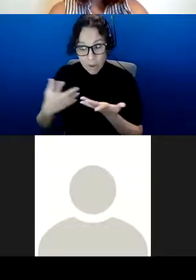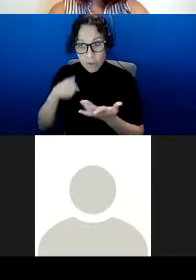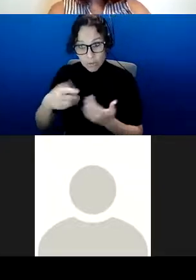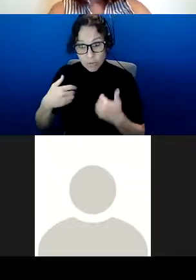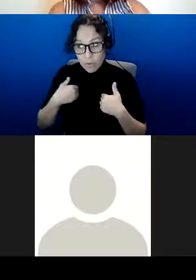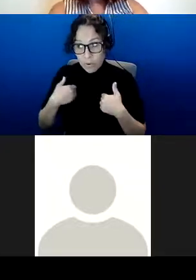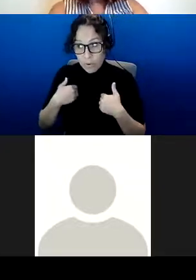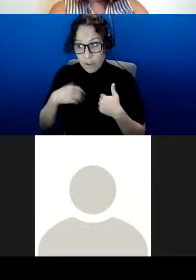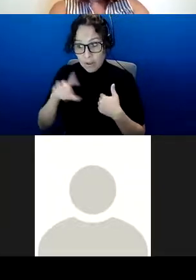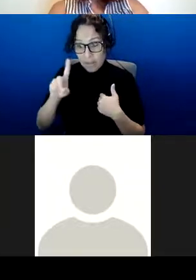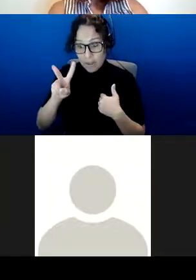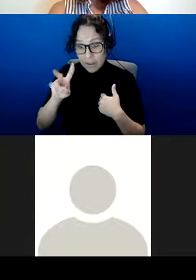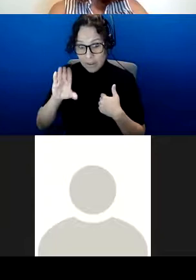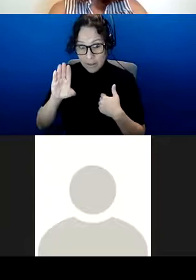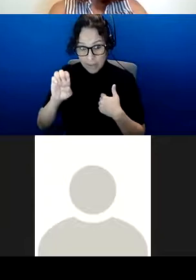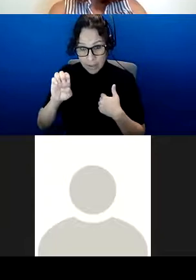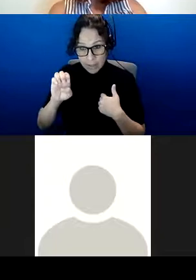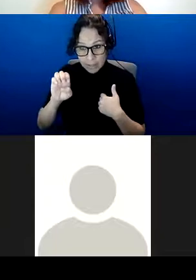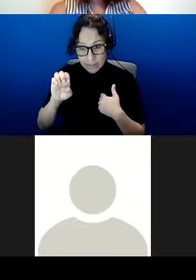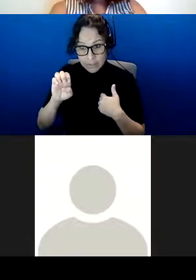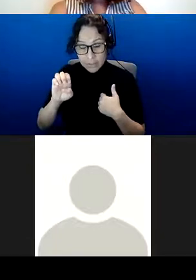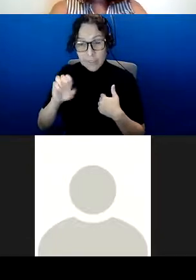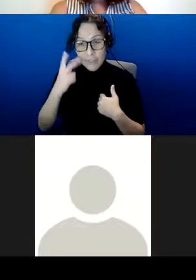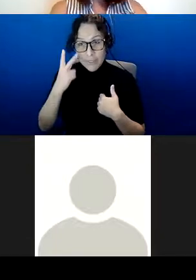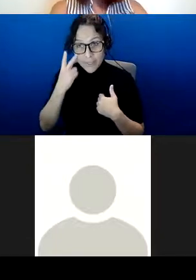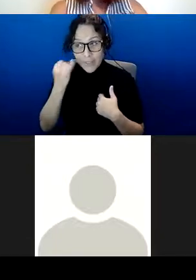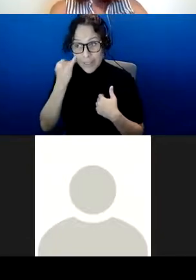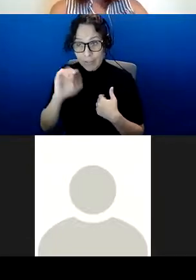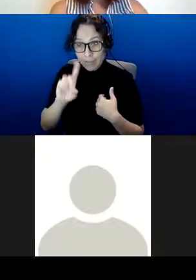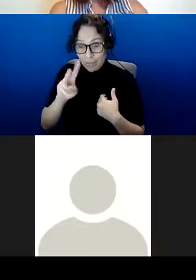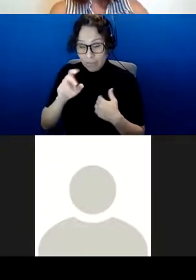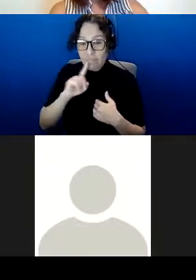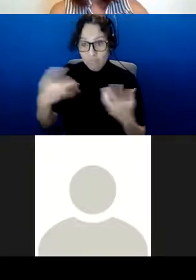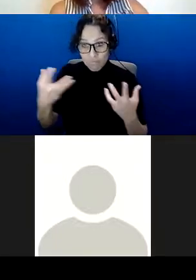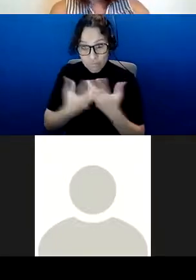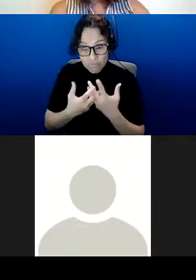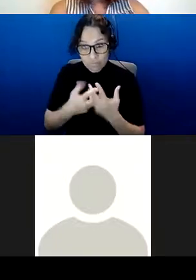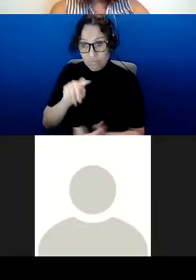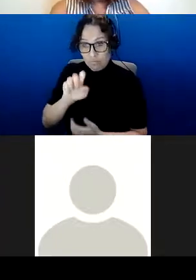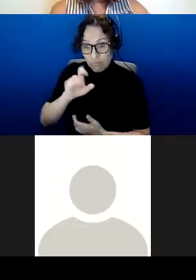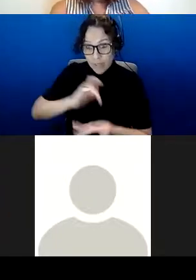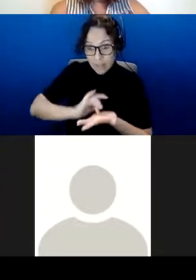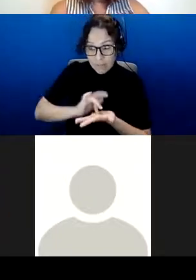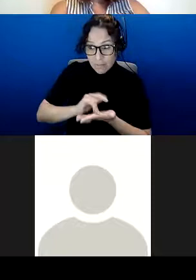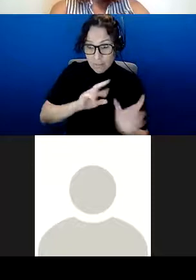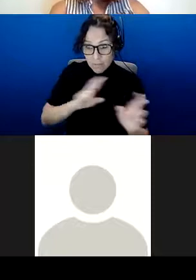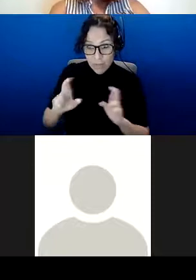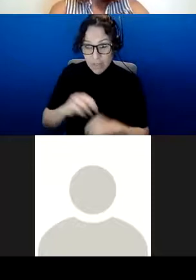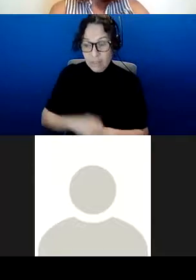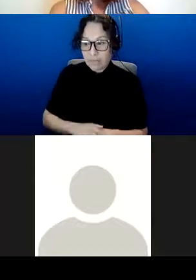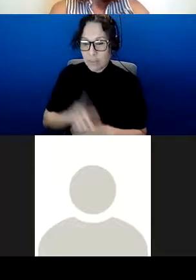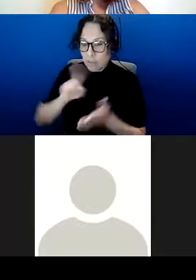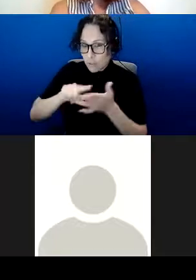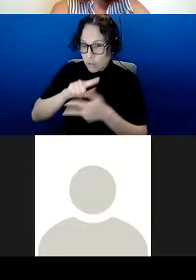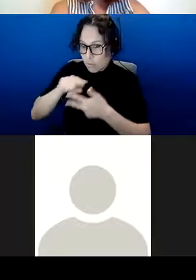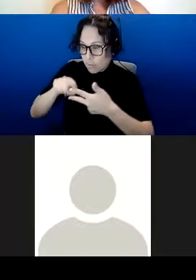another time. We need to see if your device is tele-ready. Let's check 3 things to make sure what